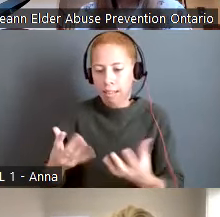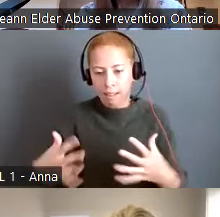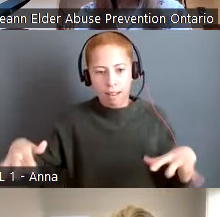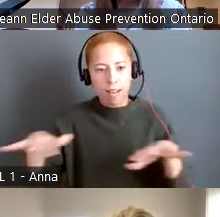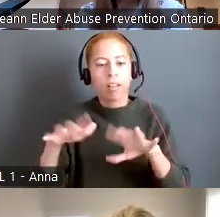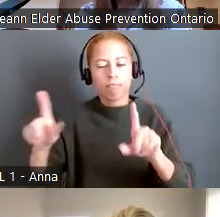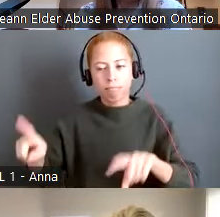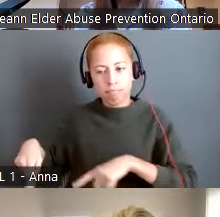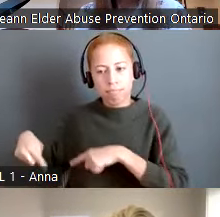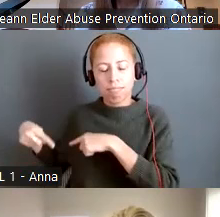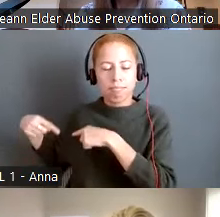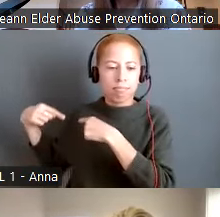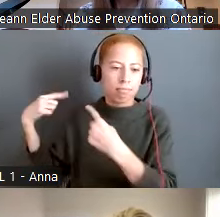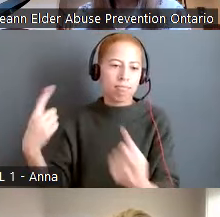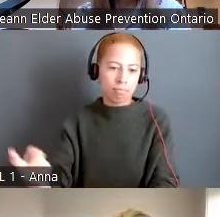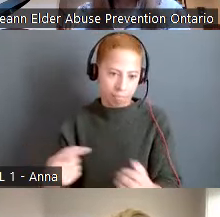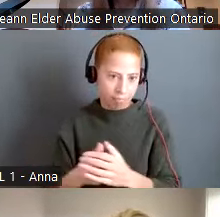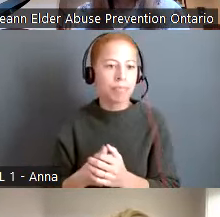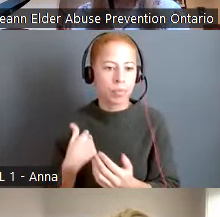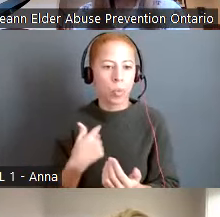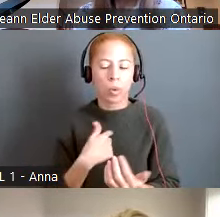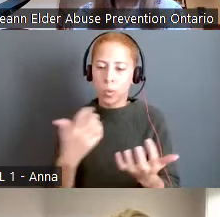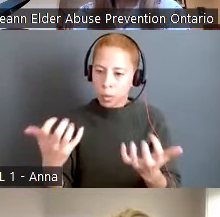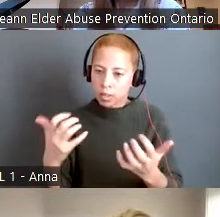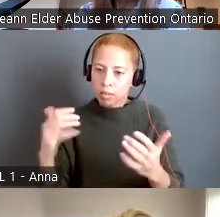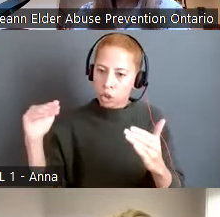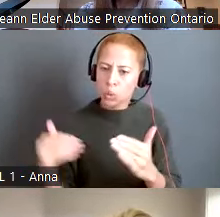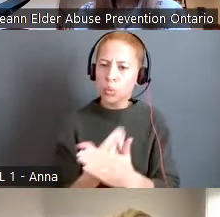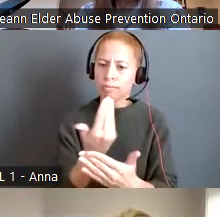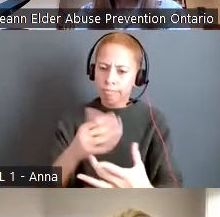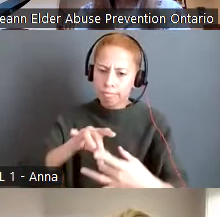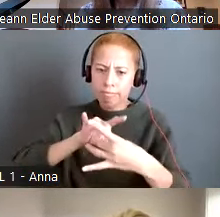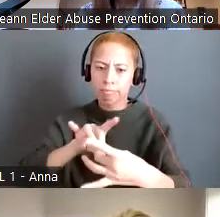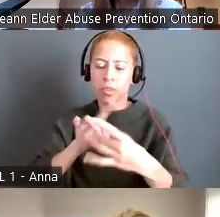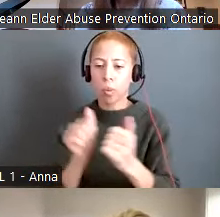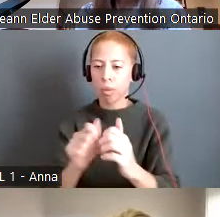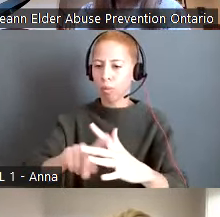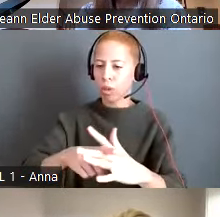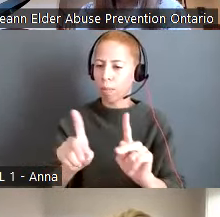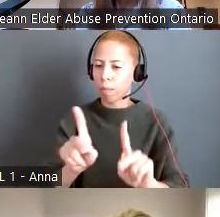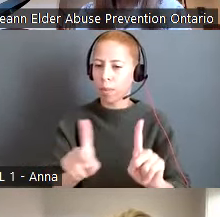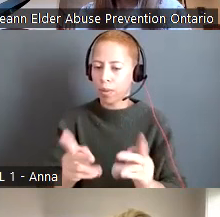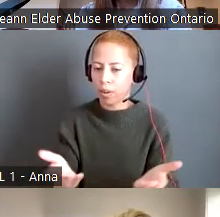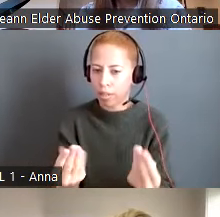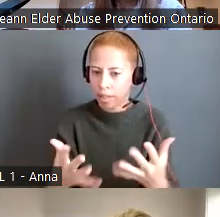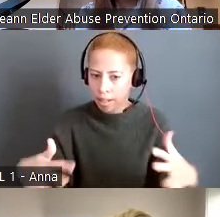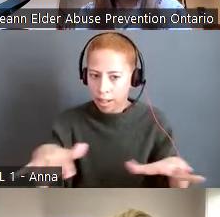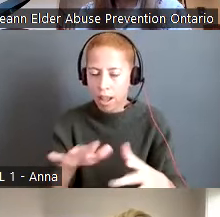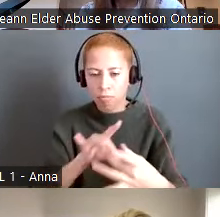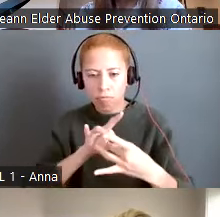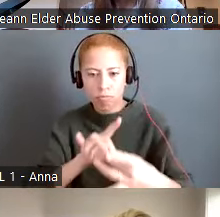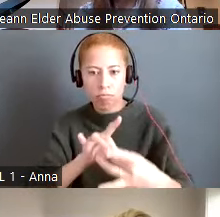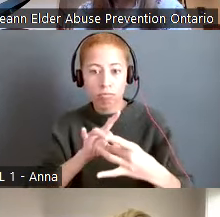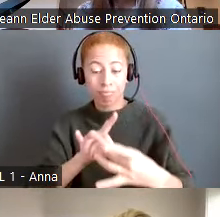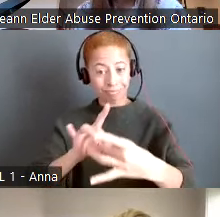ages. We seek a new relationship with the original peoples of this land, one that is based